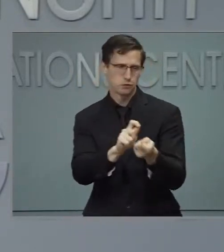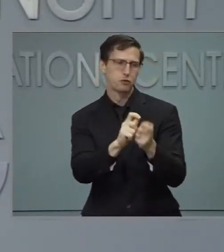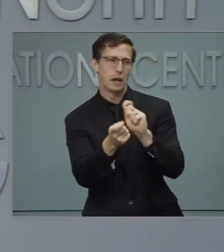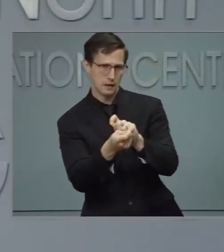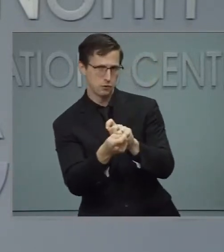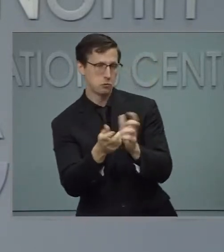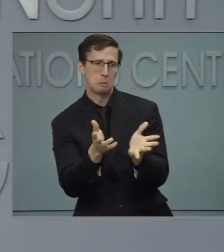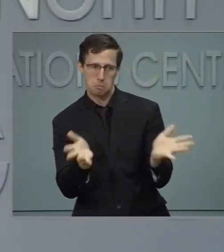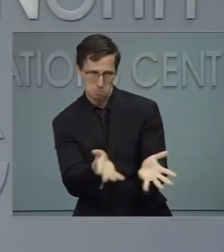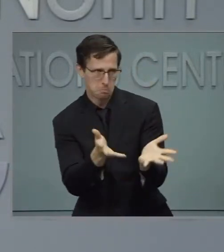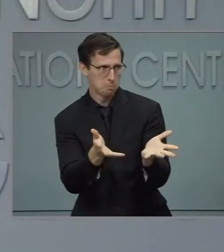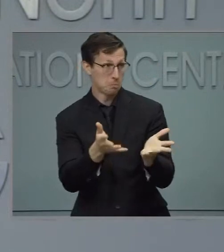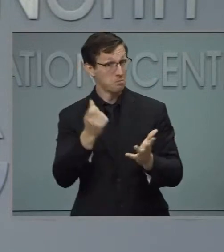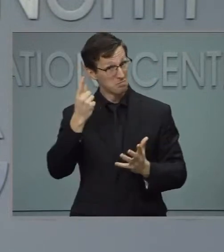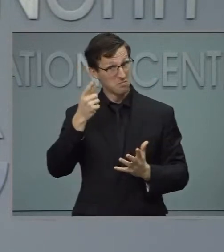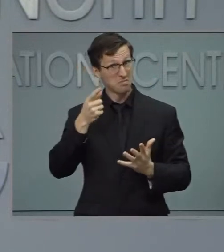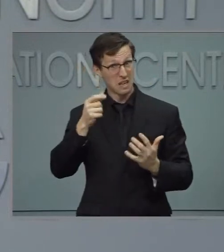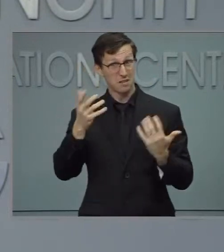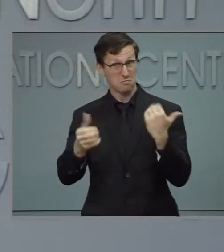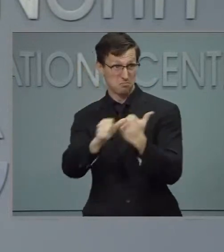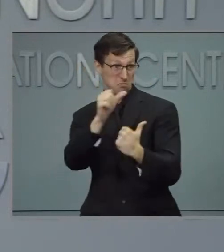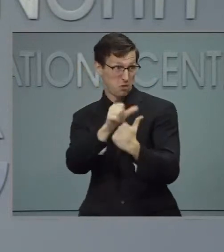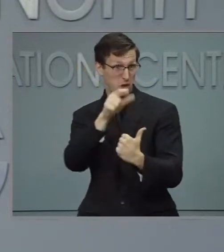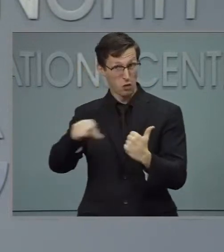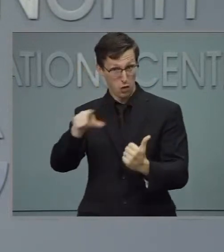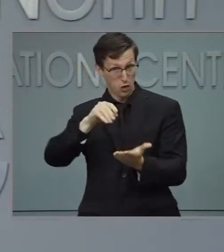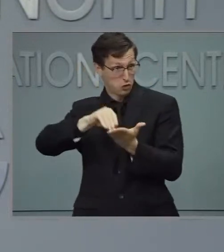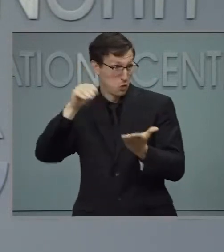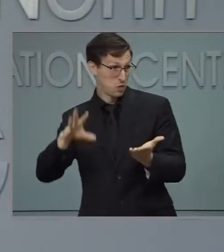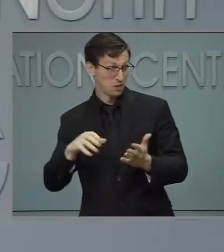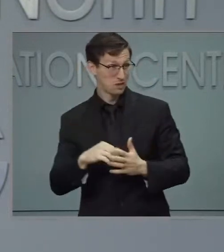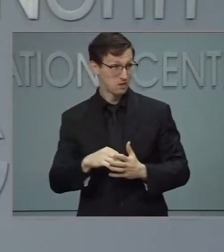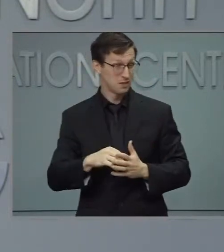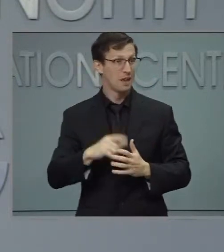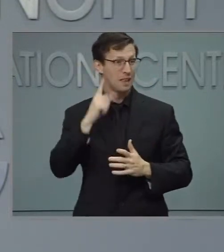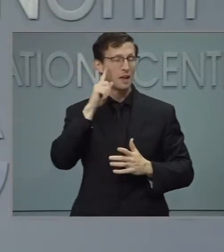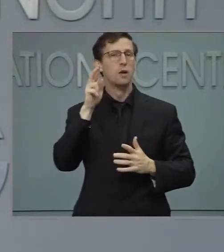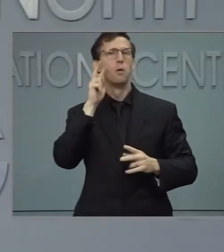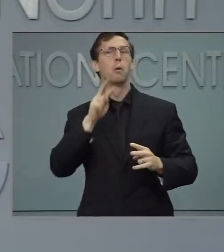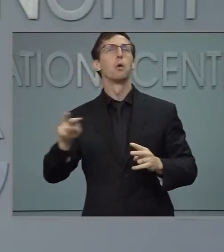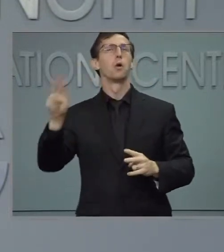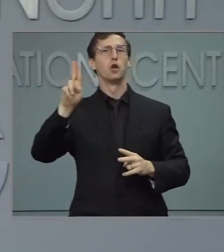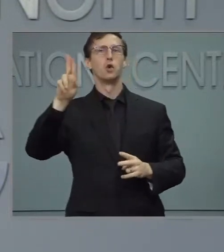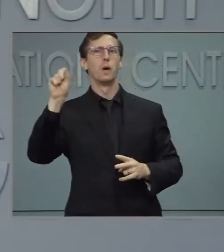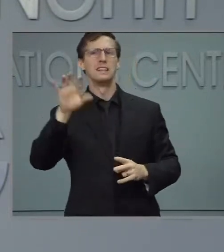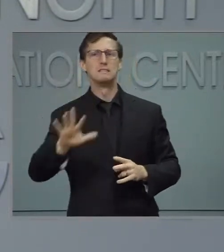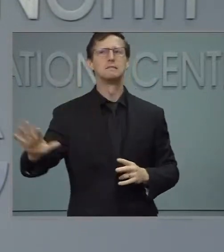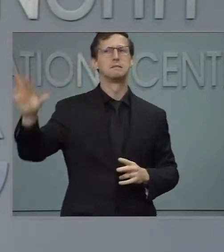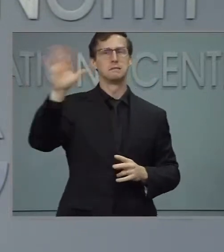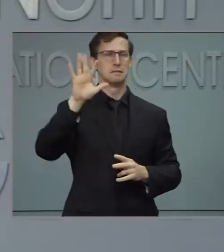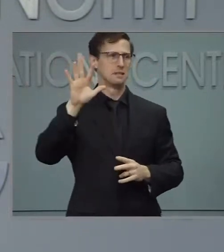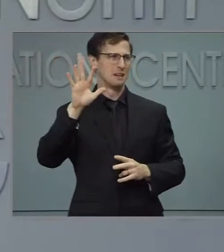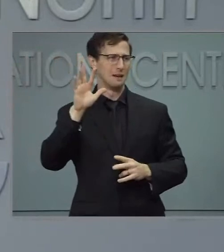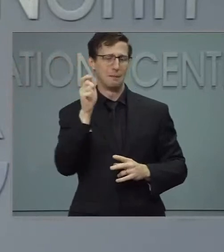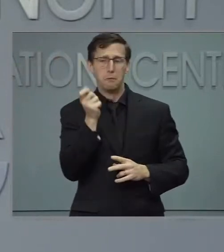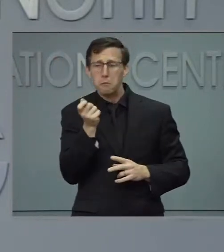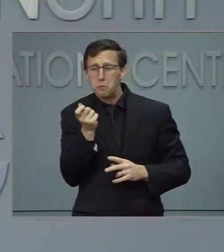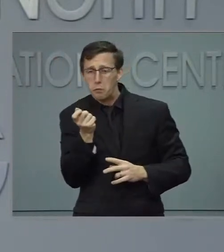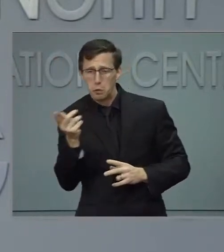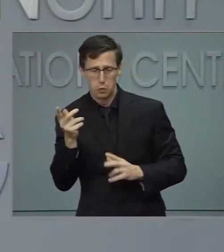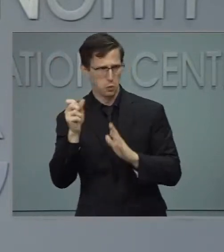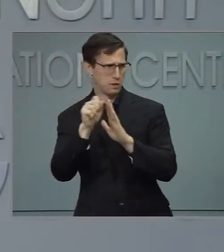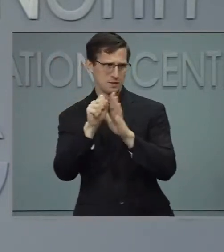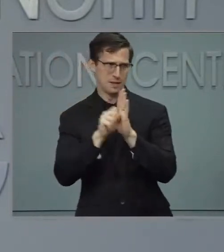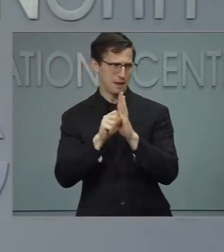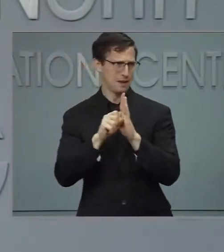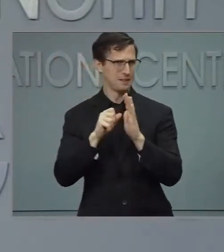could face. I think very few states now have a statewide mask mandate, and most of the states are